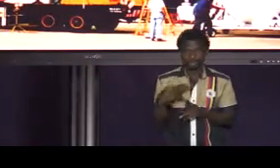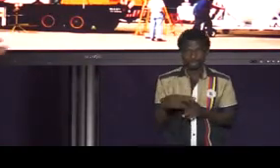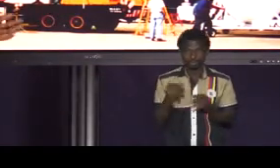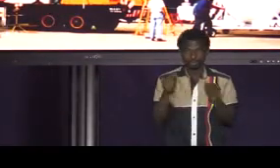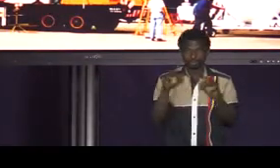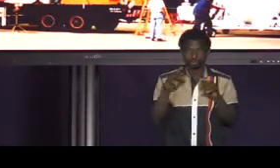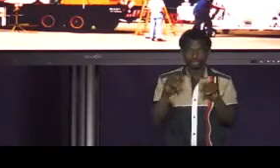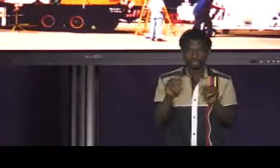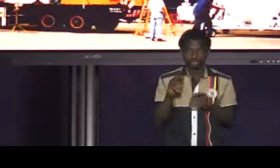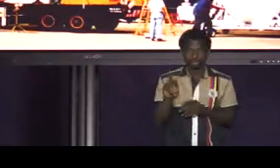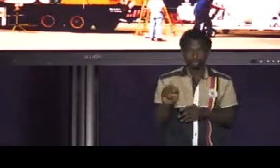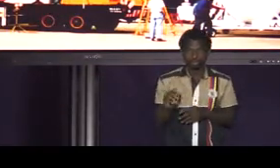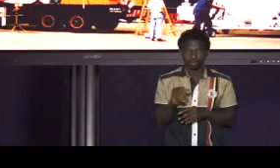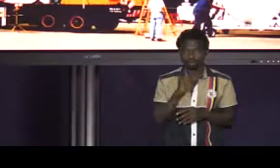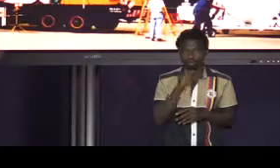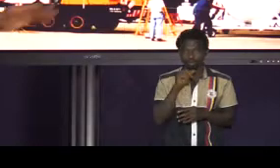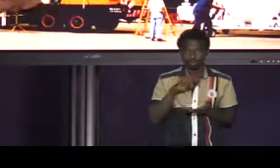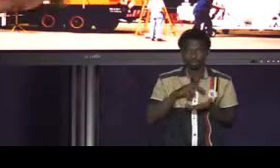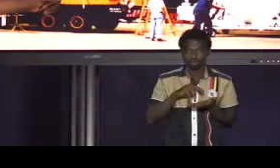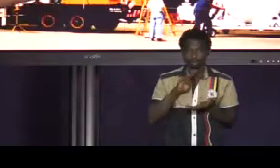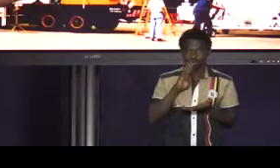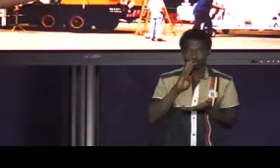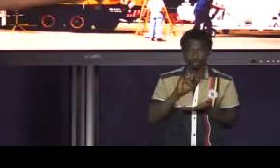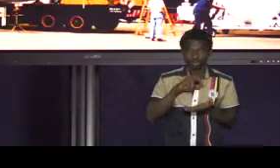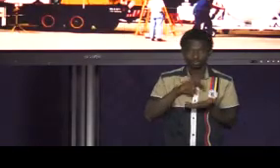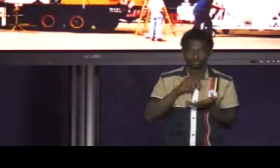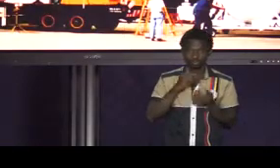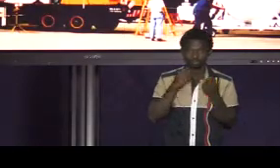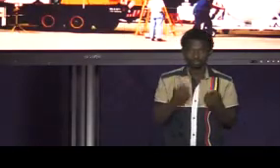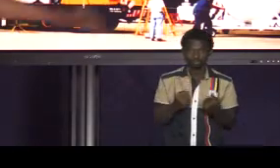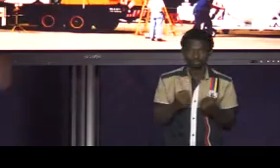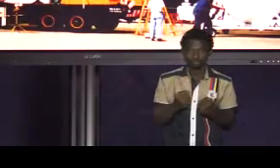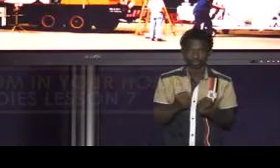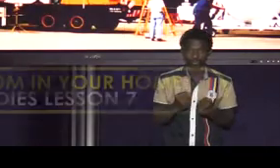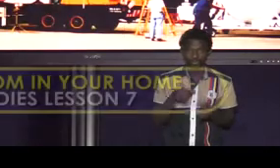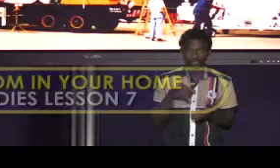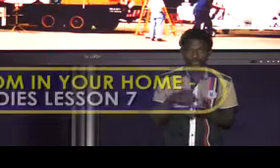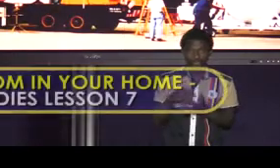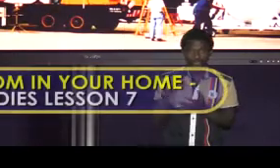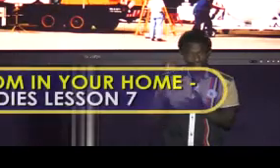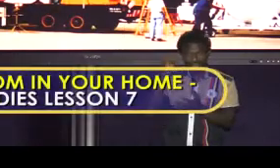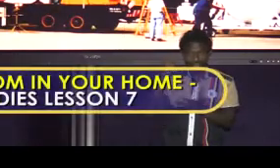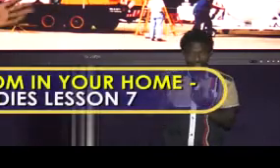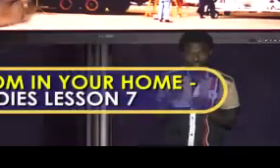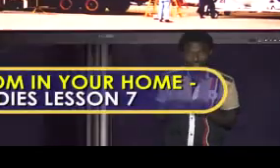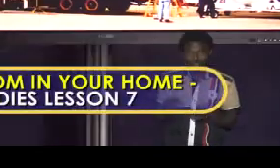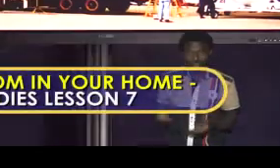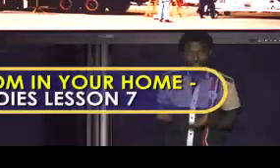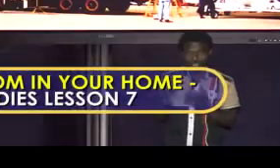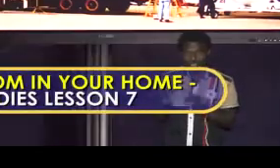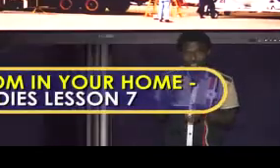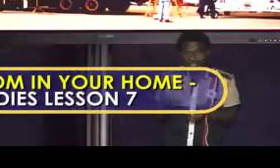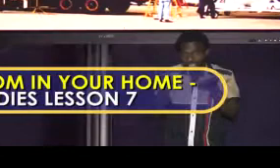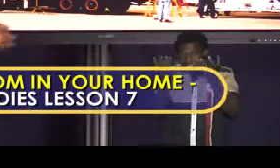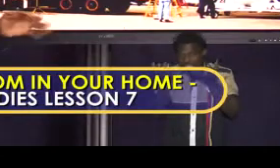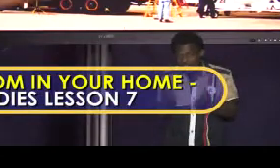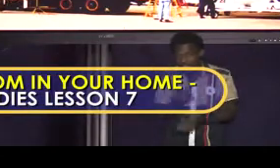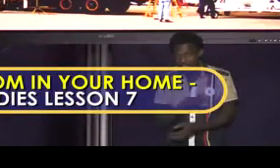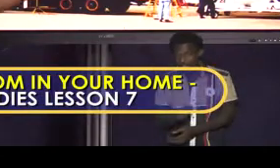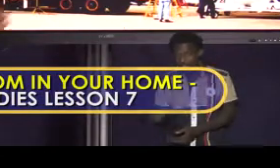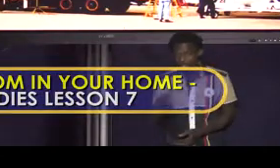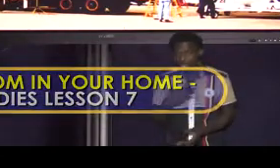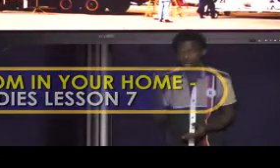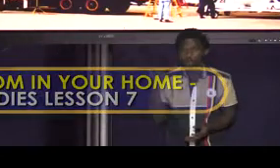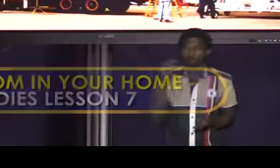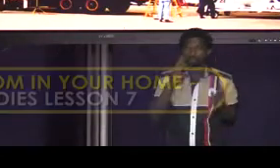English meaning not by power, he wanted to lift this heavy object, and he was worried about